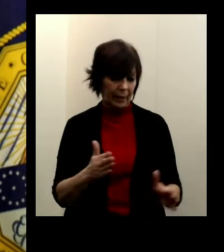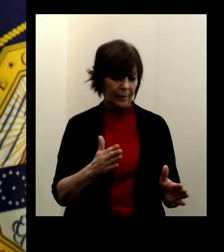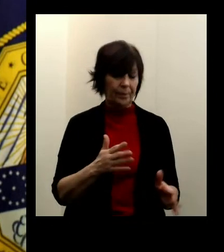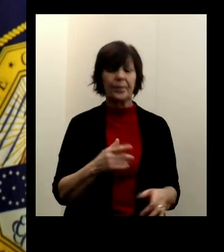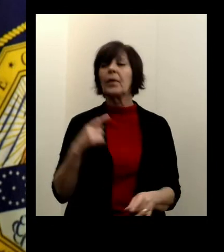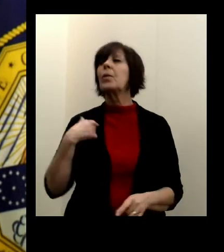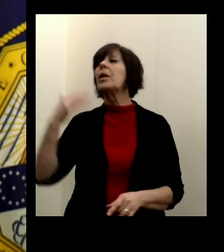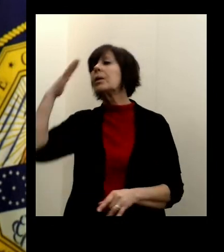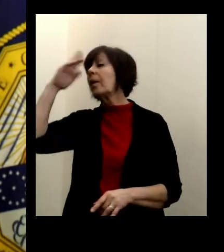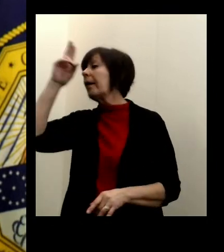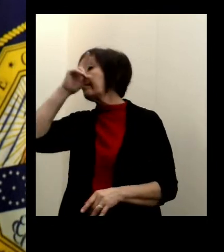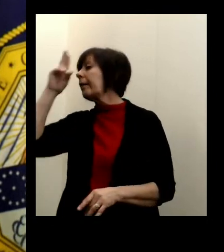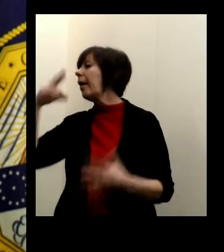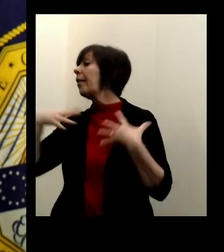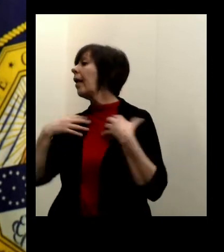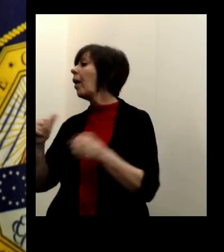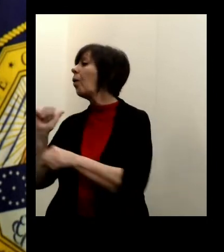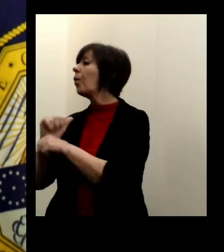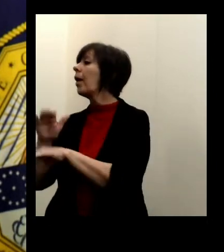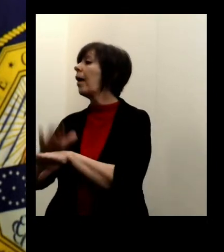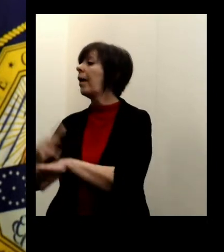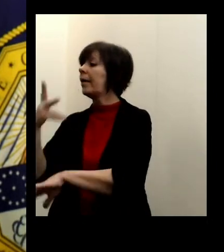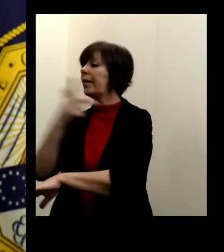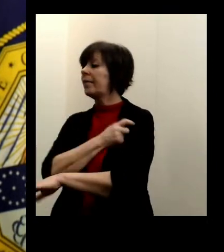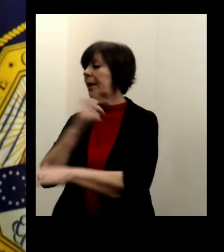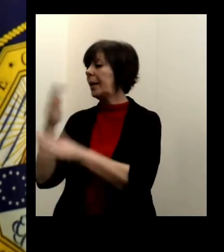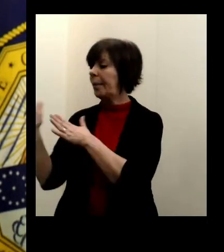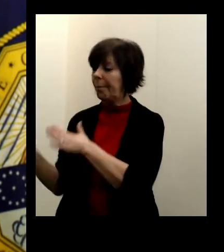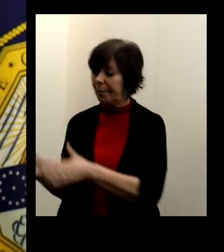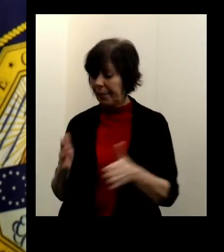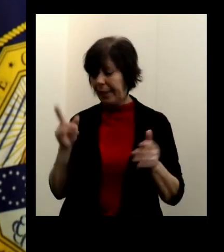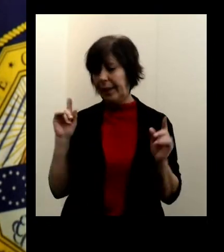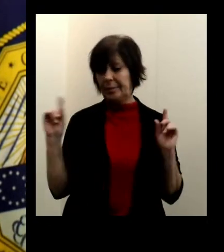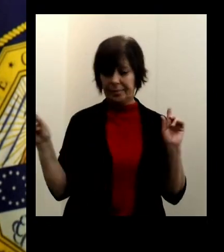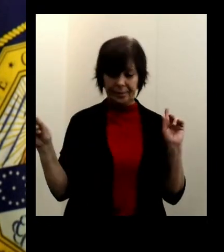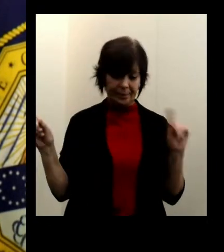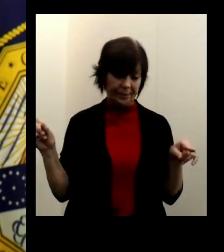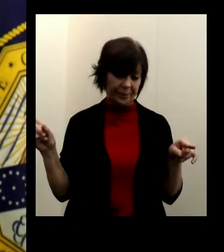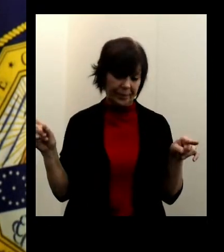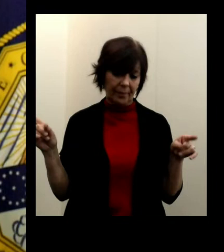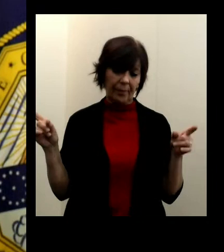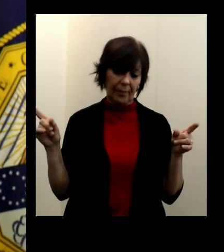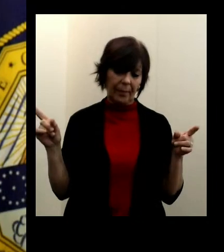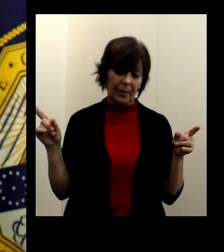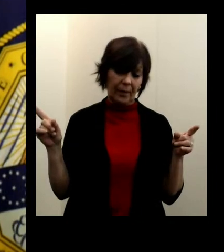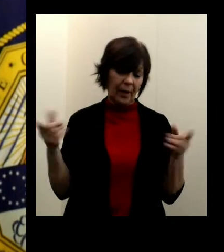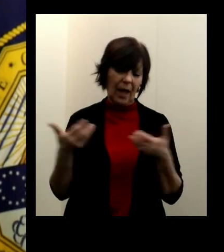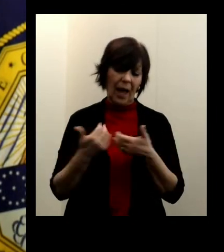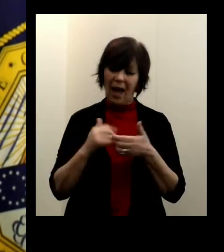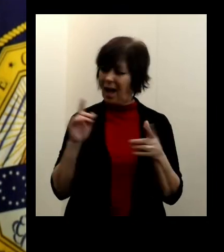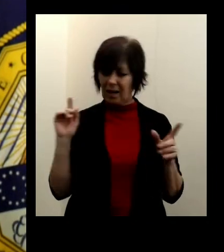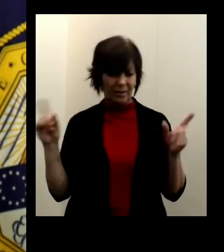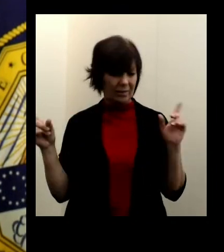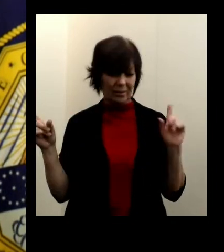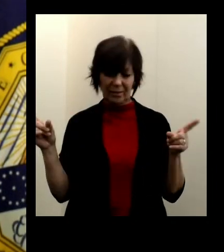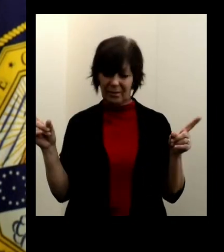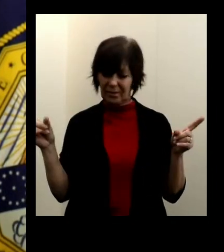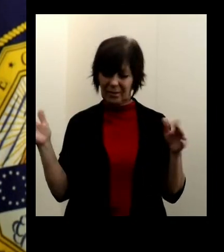is working on a vaccination plan on behalf of the 5-county Western New York region. How do those two